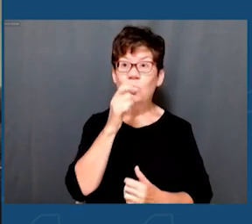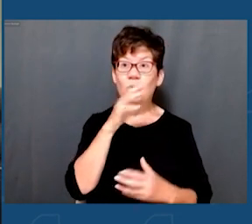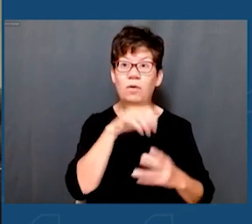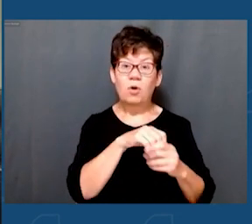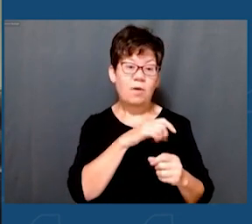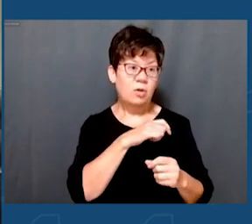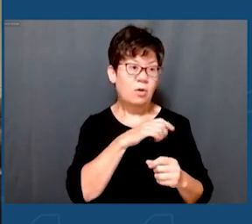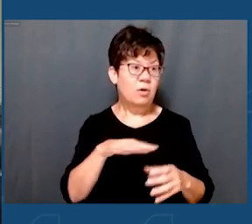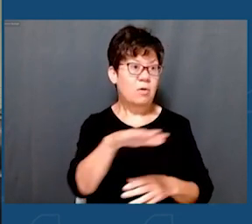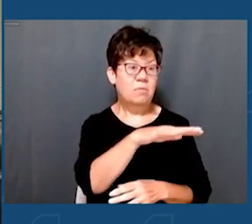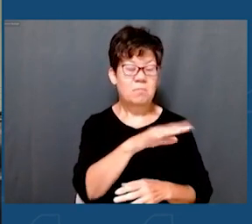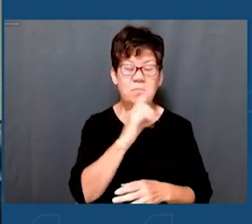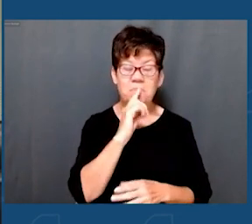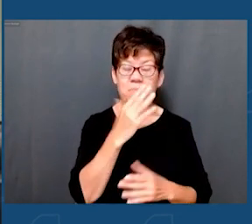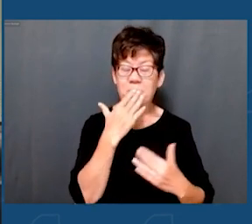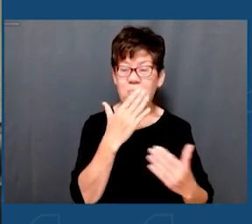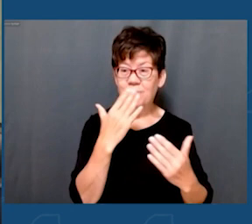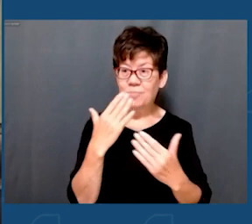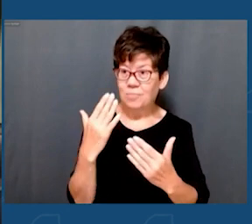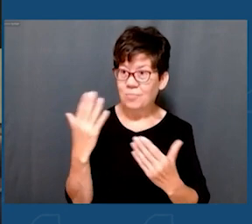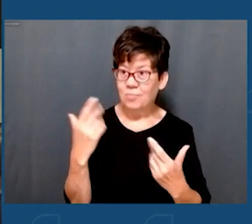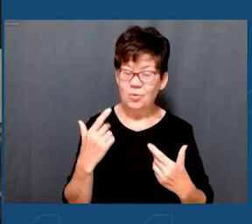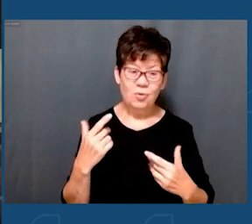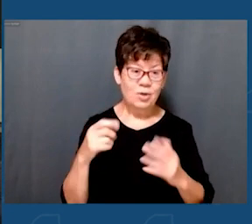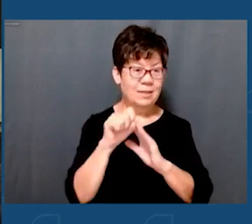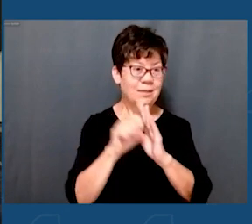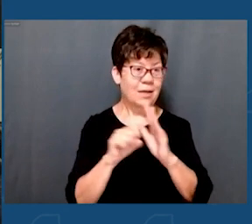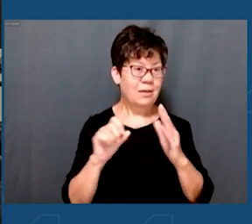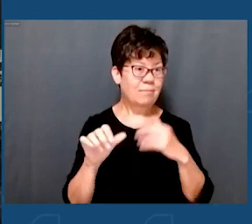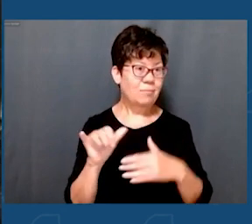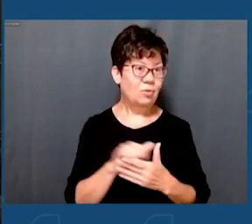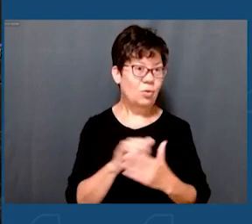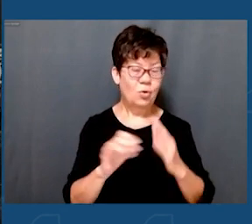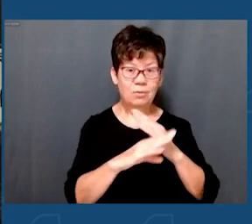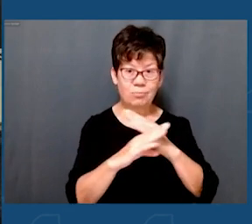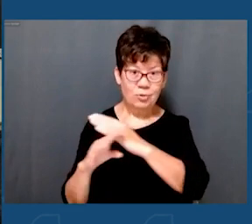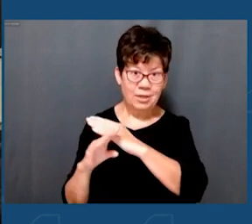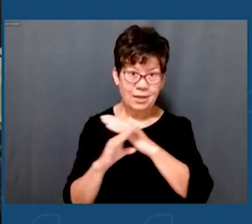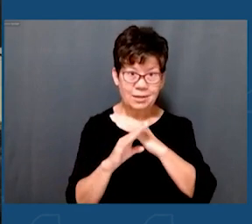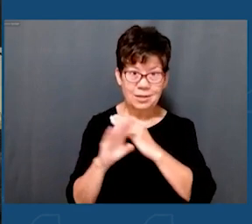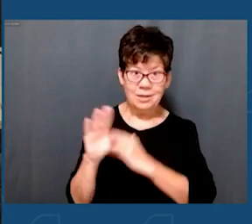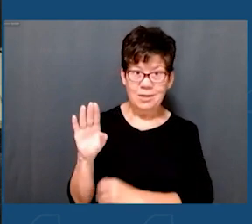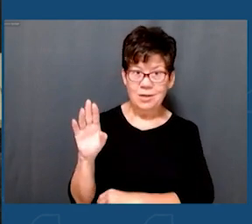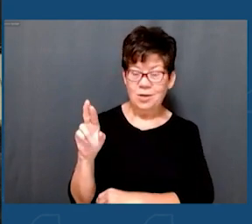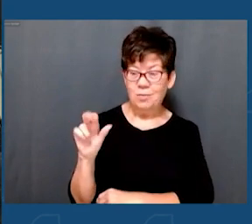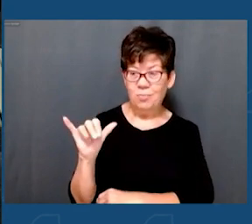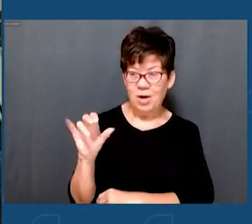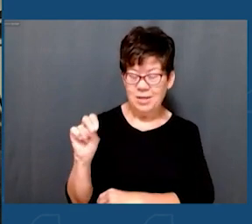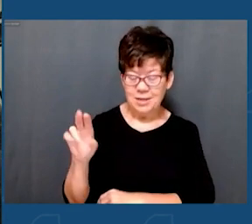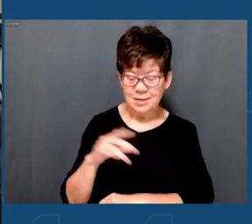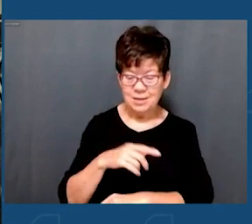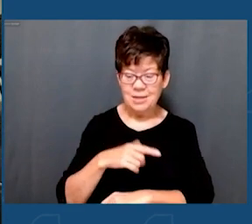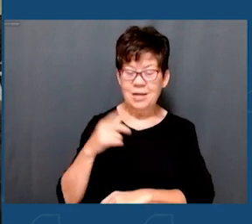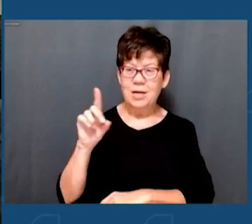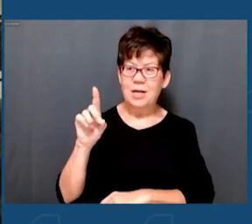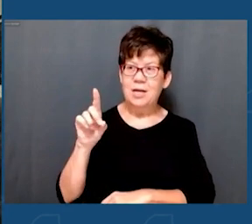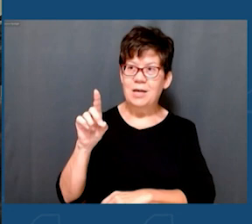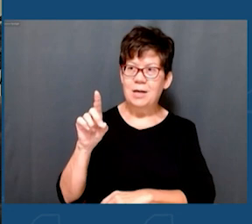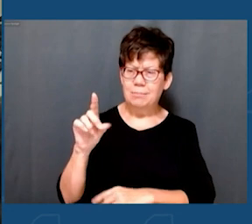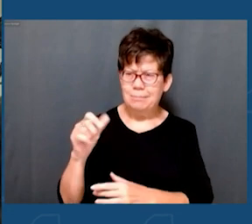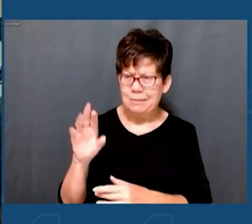leadership in protecting the state of New York. Brian I'm going to get it right. Brian, help me out here.